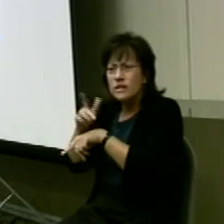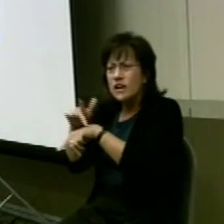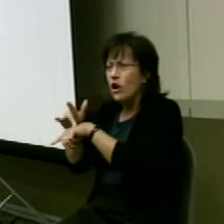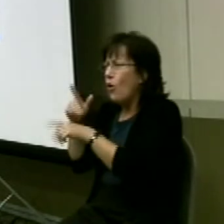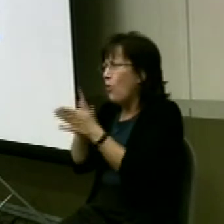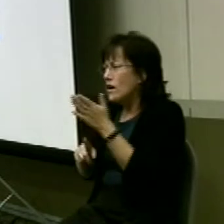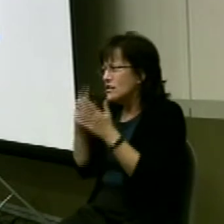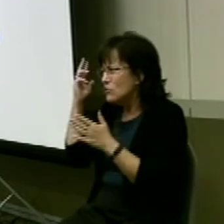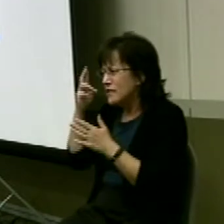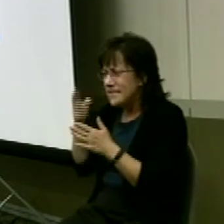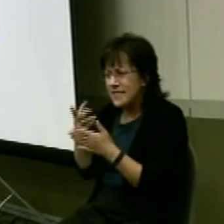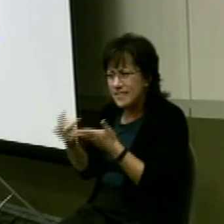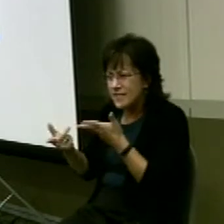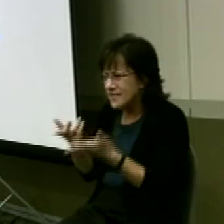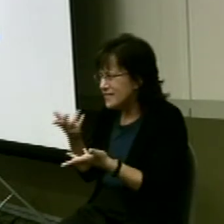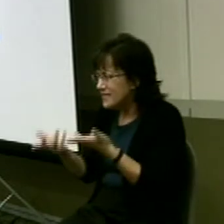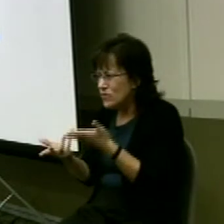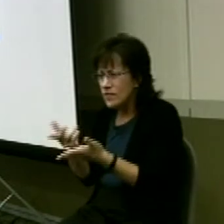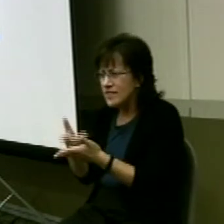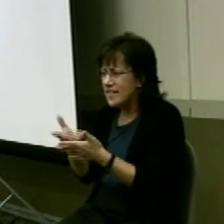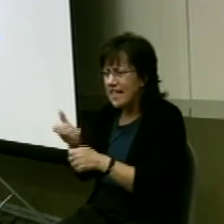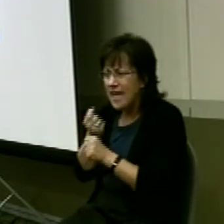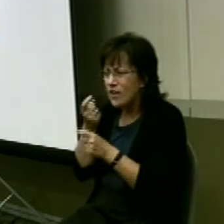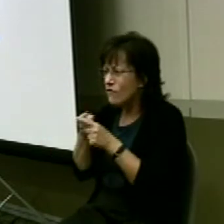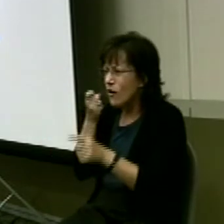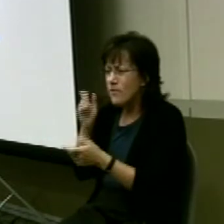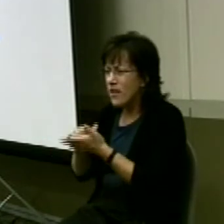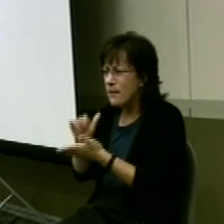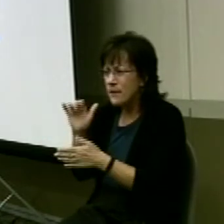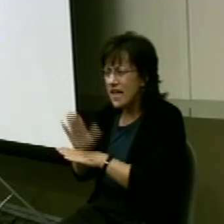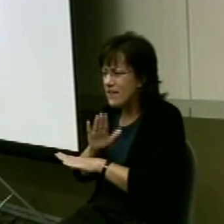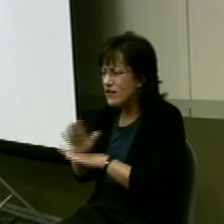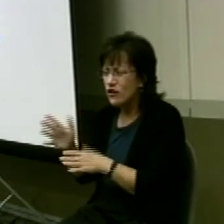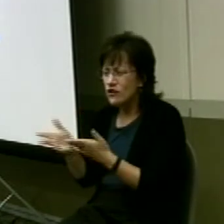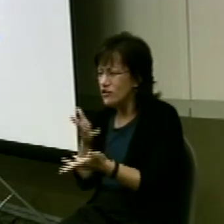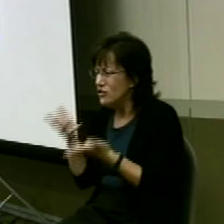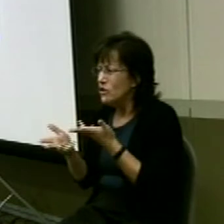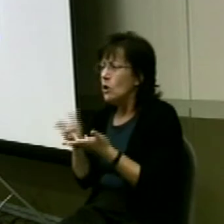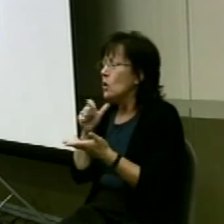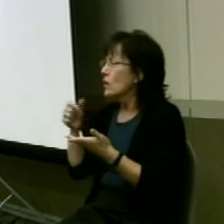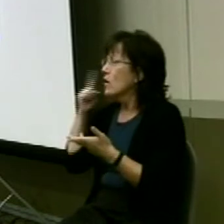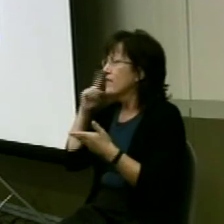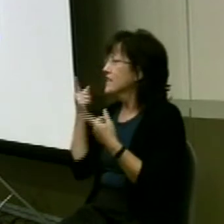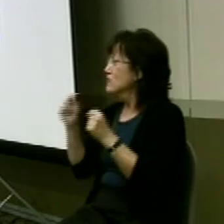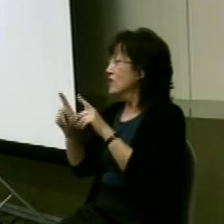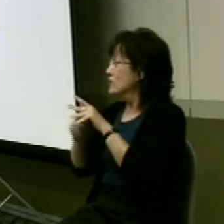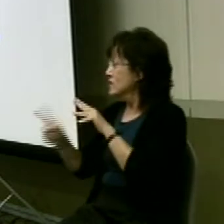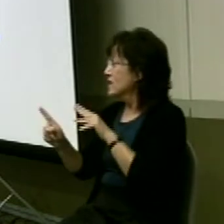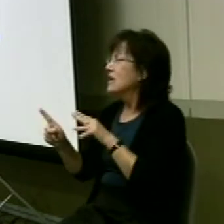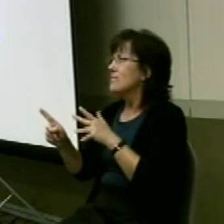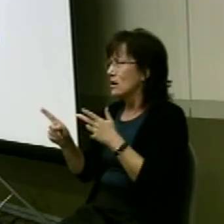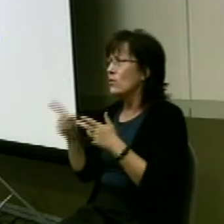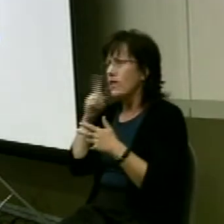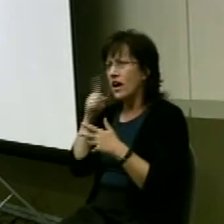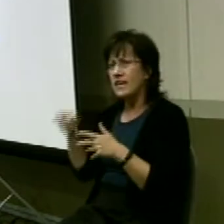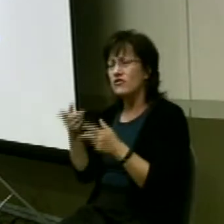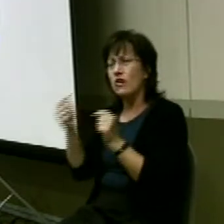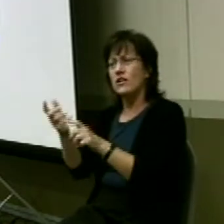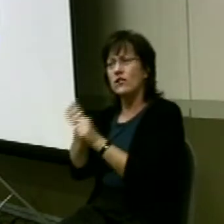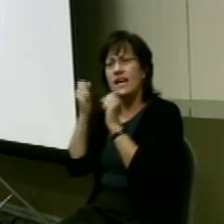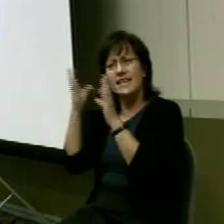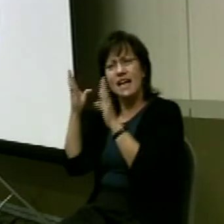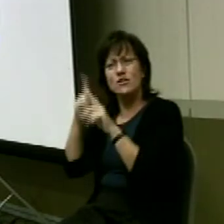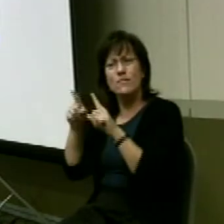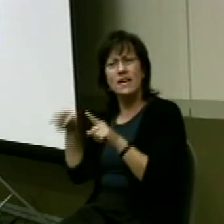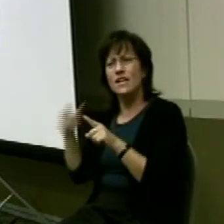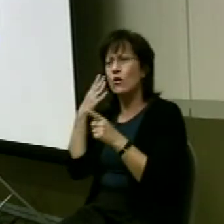Why is he inappropriately touching? What was the function of this behavior? We still think he was trying to, no, we don't still think he was trying to escape. We